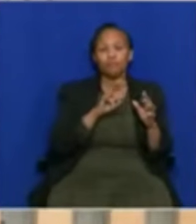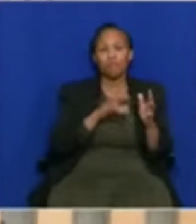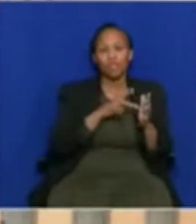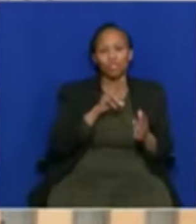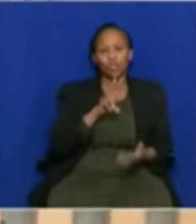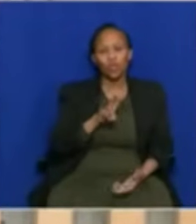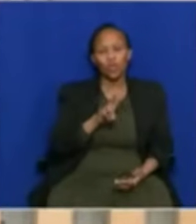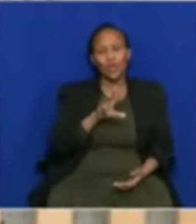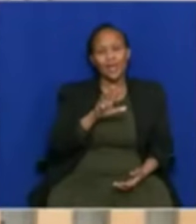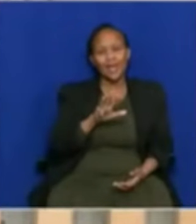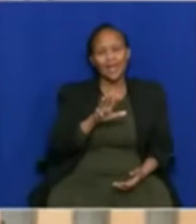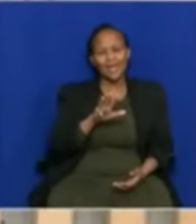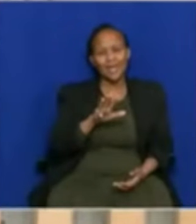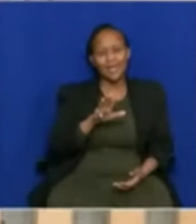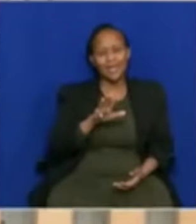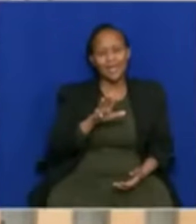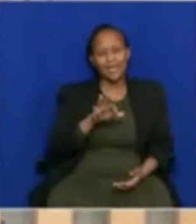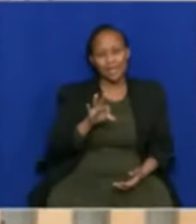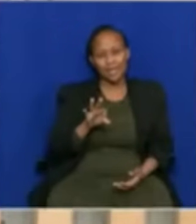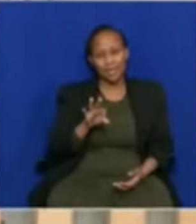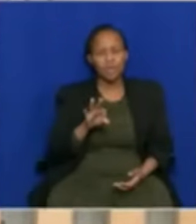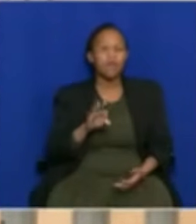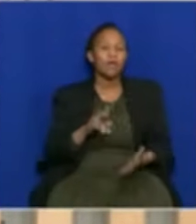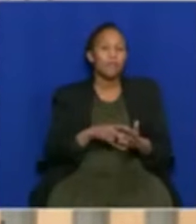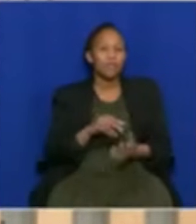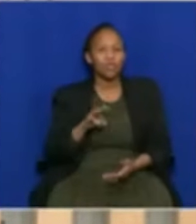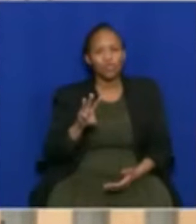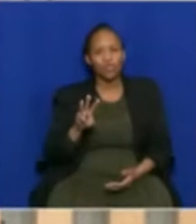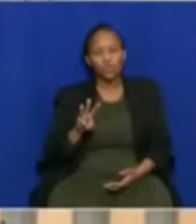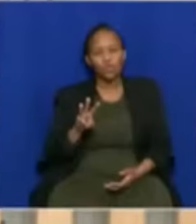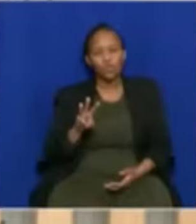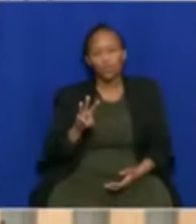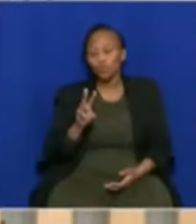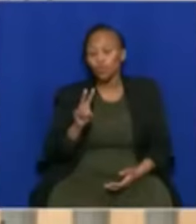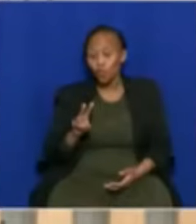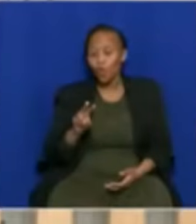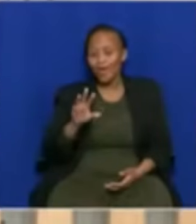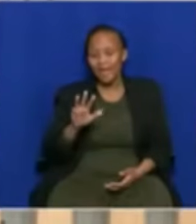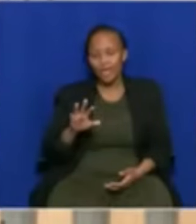290. 293. 293.